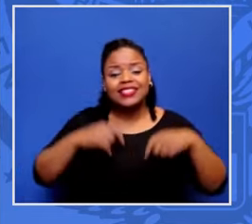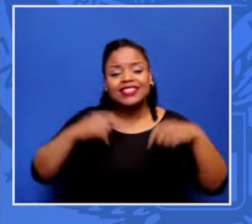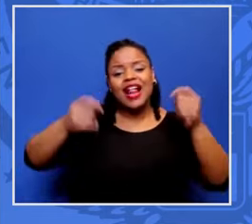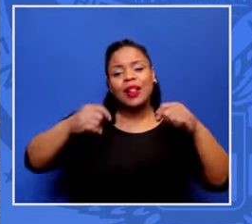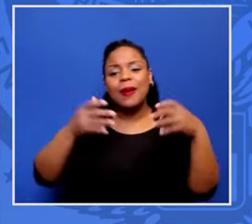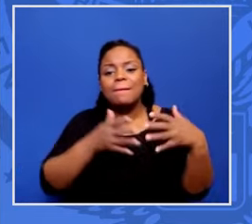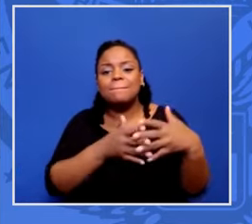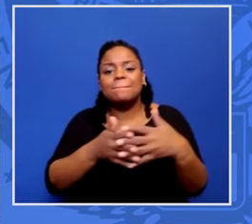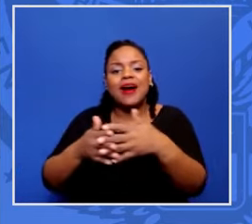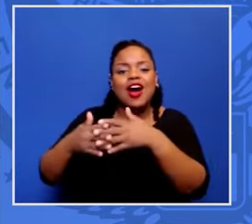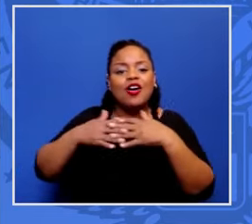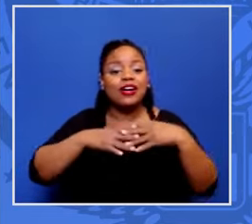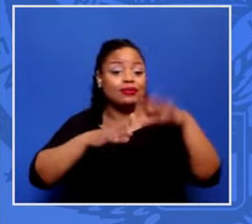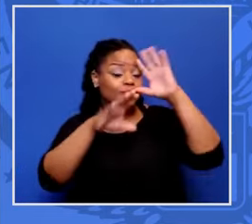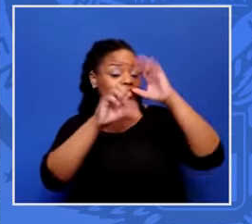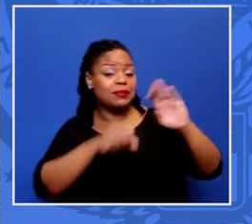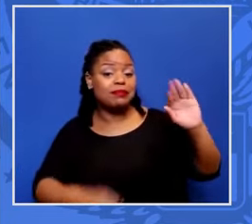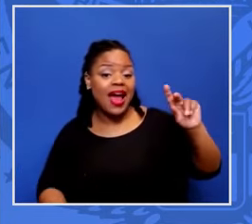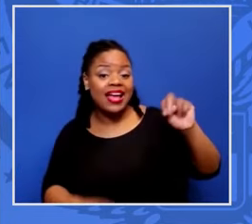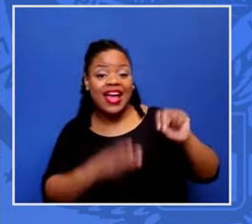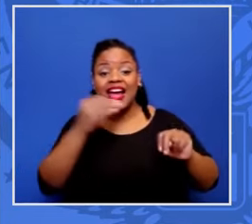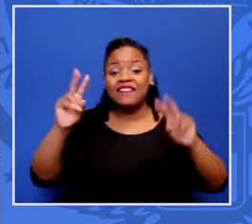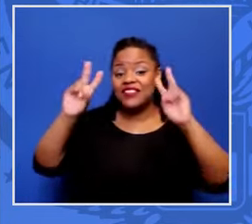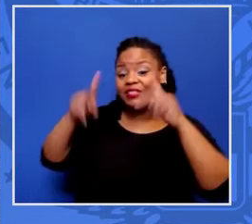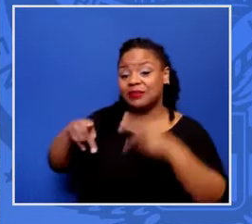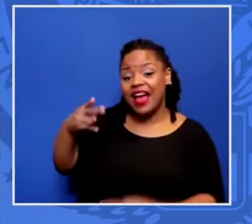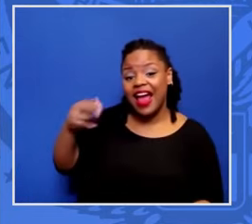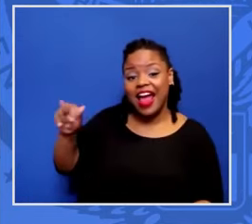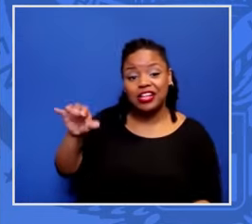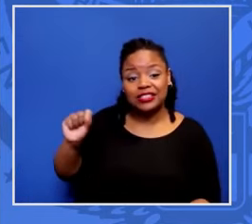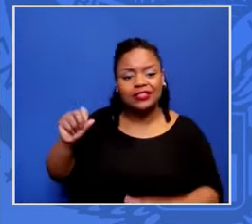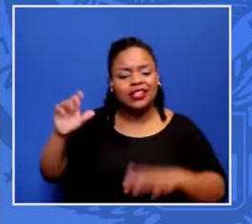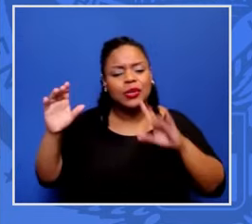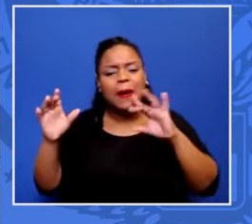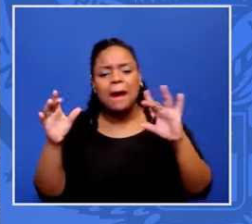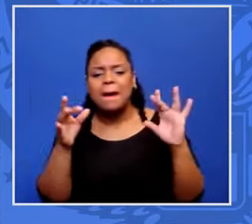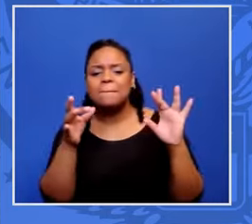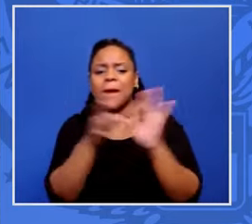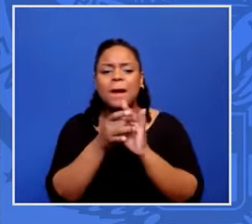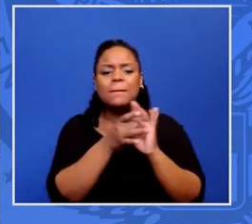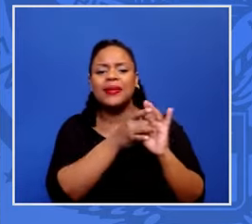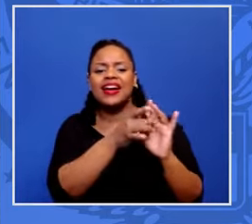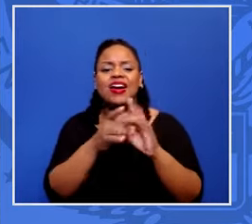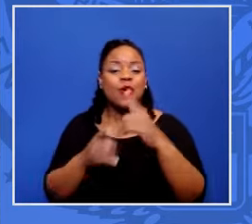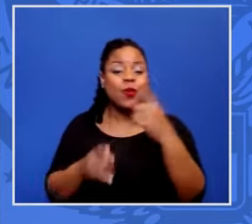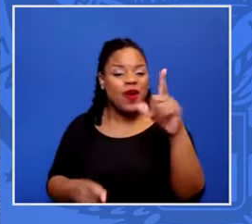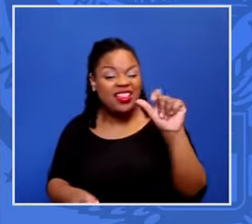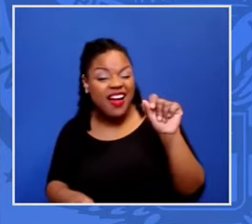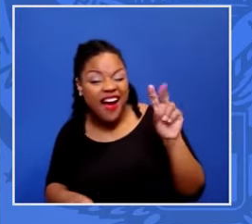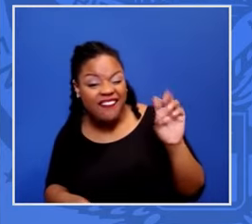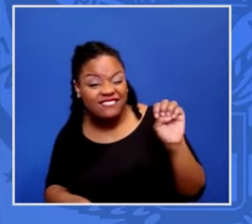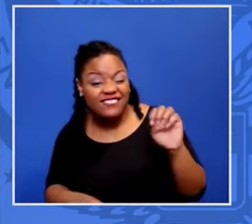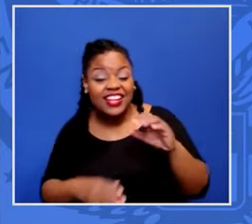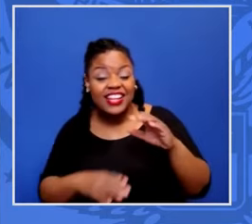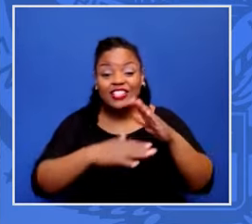Harris, we stand with you in unity. One love, share love, spread love.